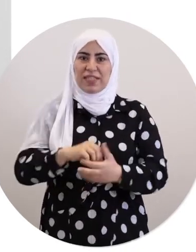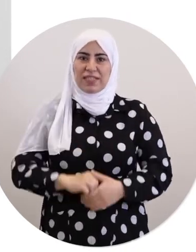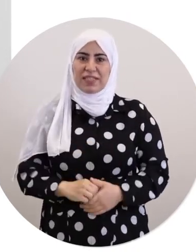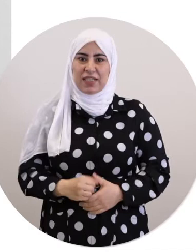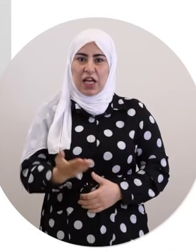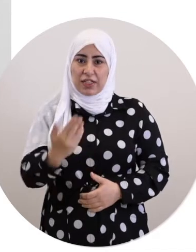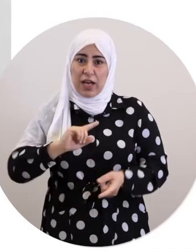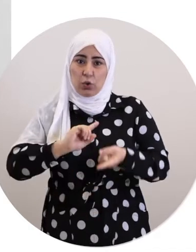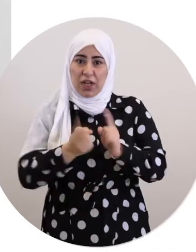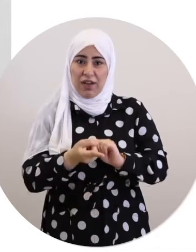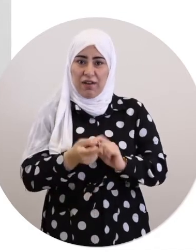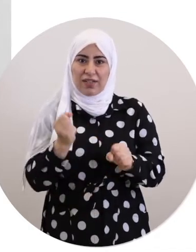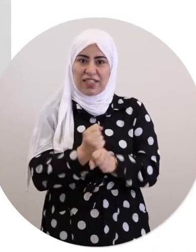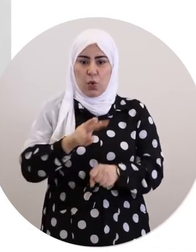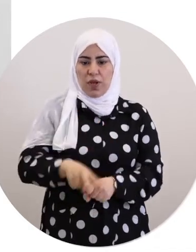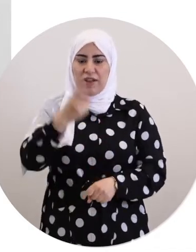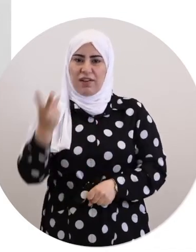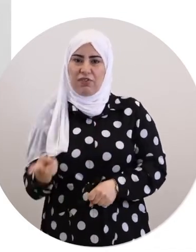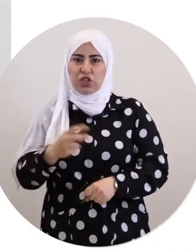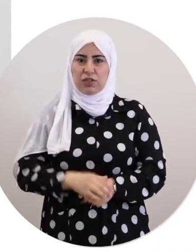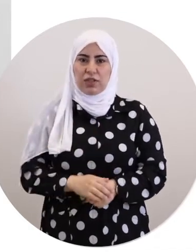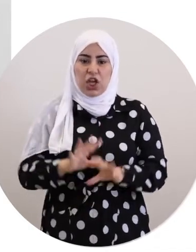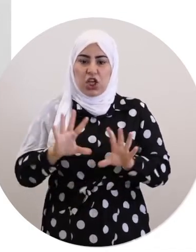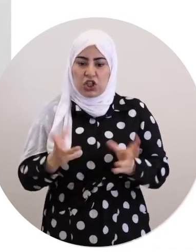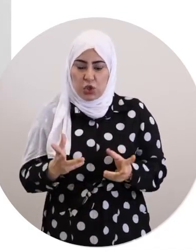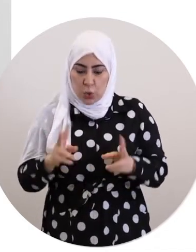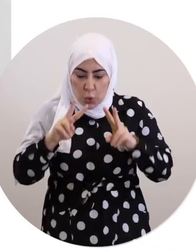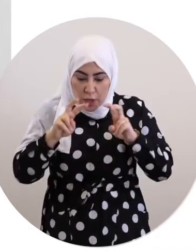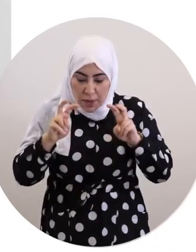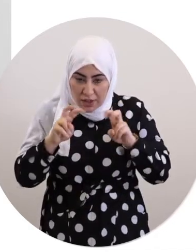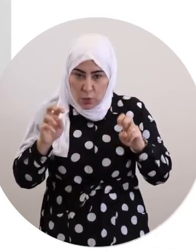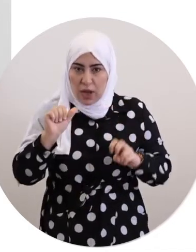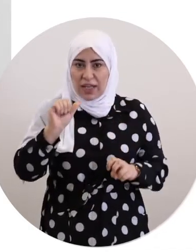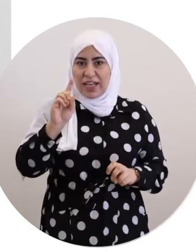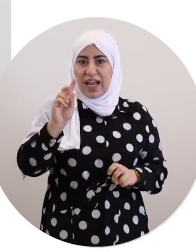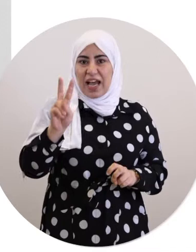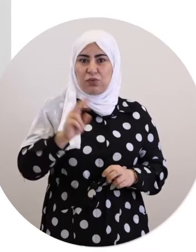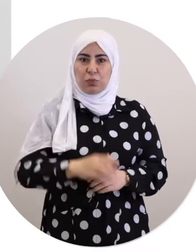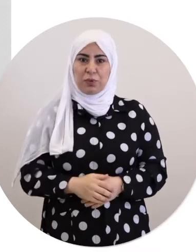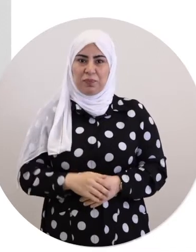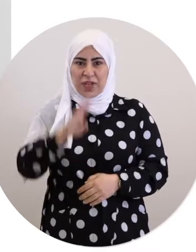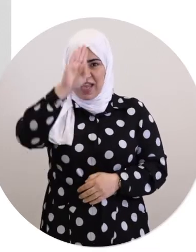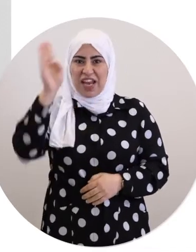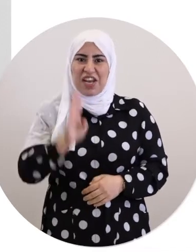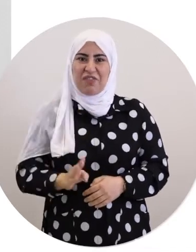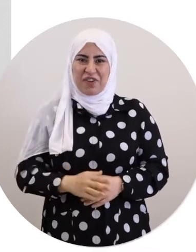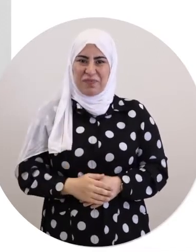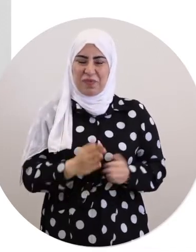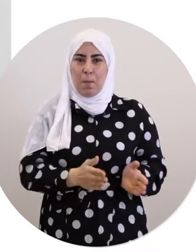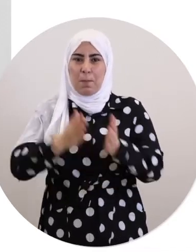it a little bit of emphasis. Where's our adverb? It's never. Exactly, it's never. So we're going to start with